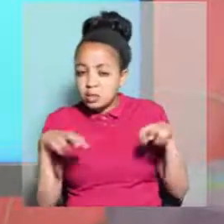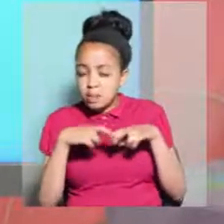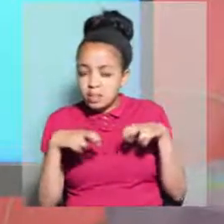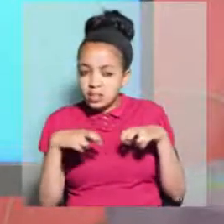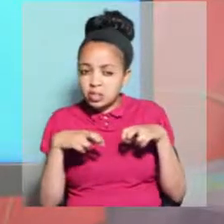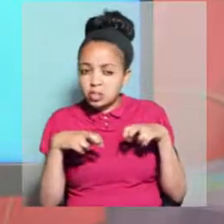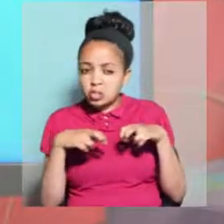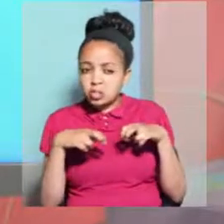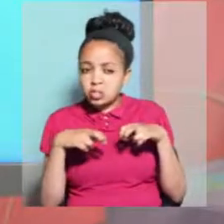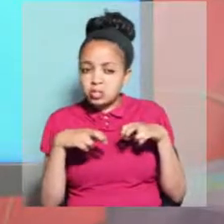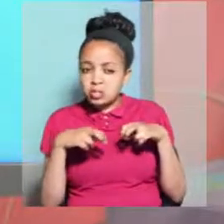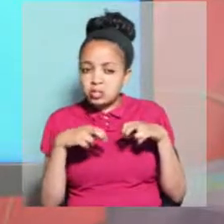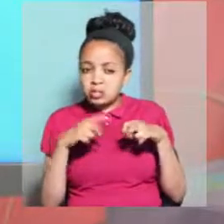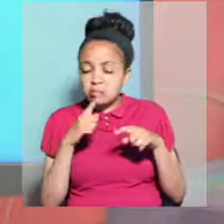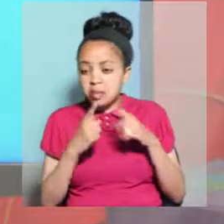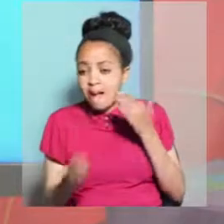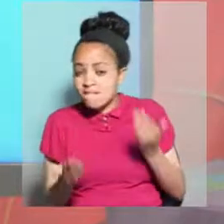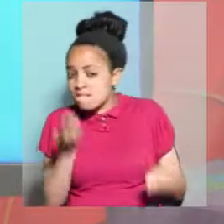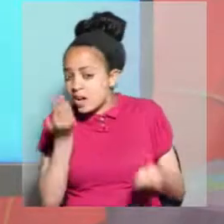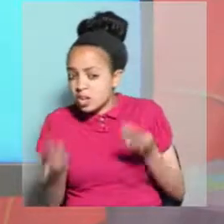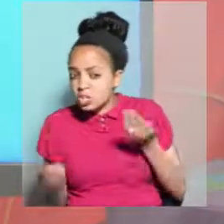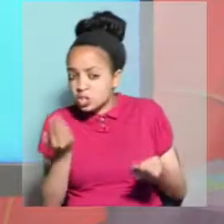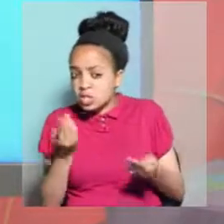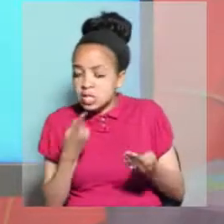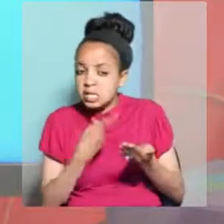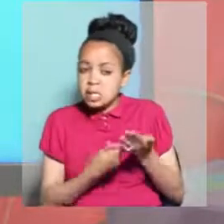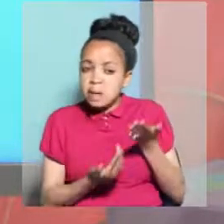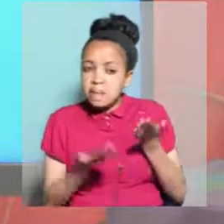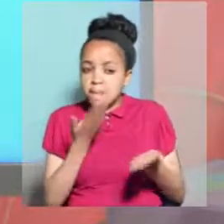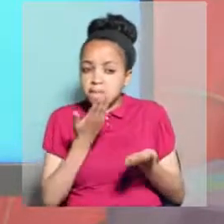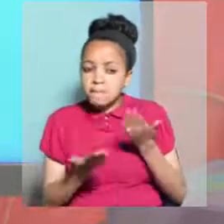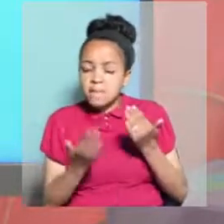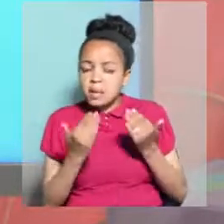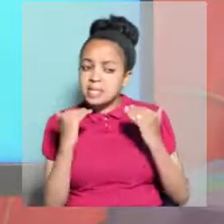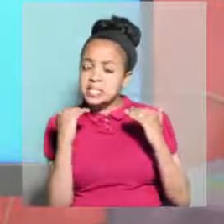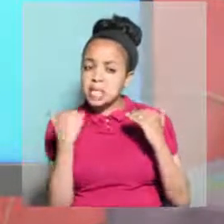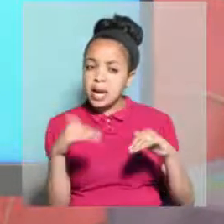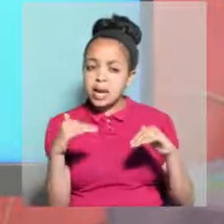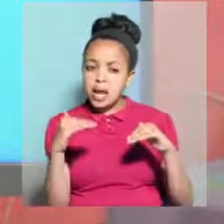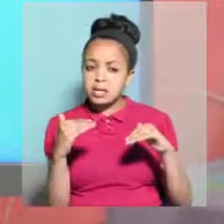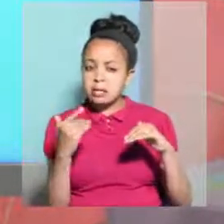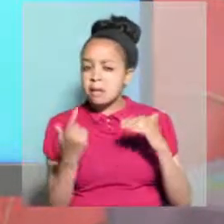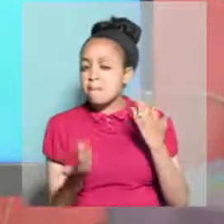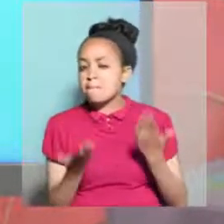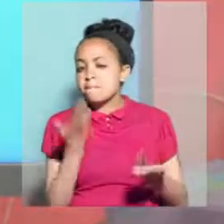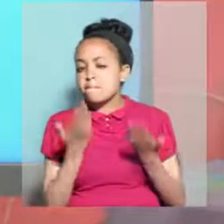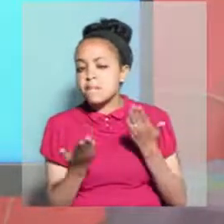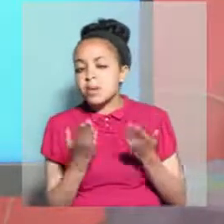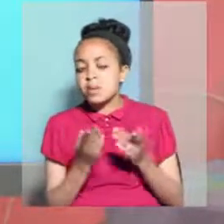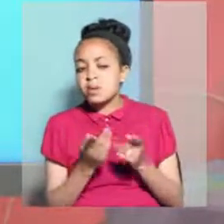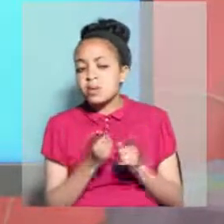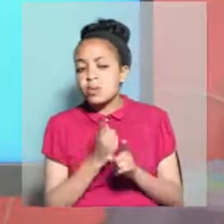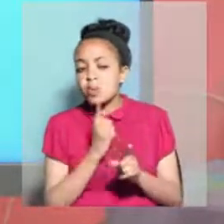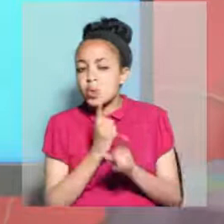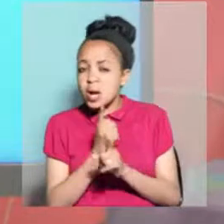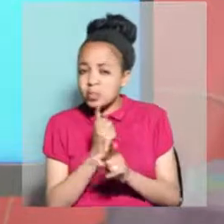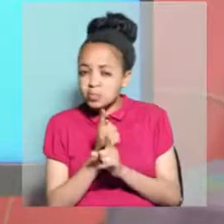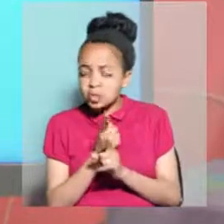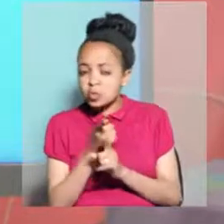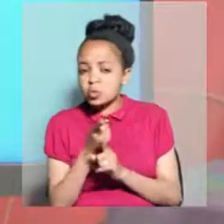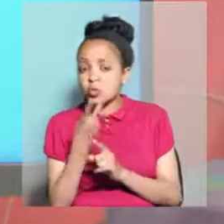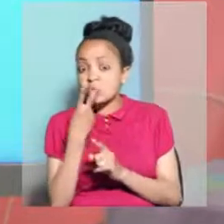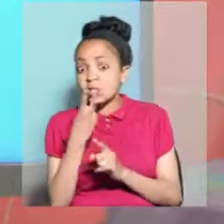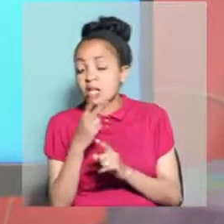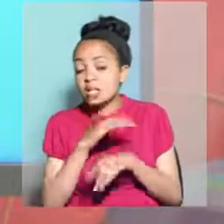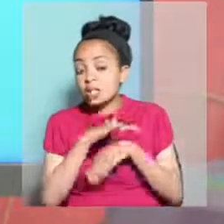is an average? Is it maybe standardized? Is it maybe reliable or that of consistent to that